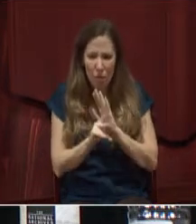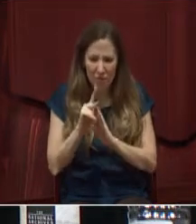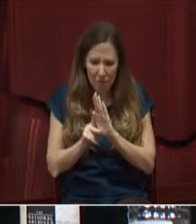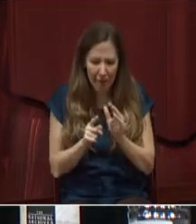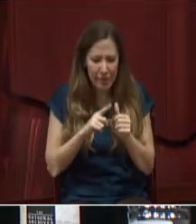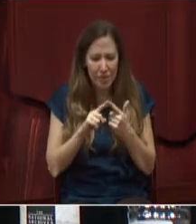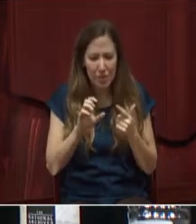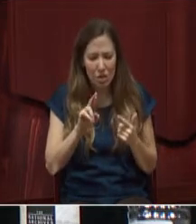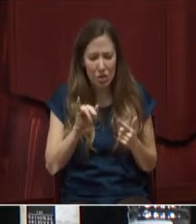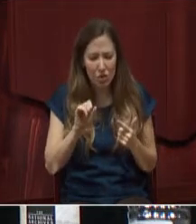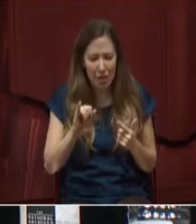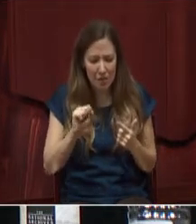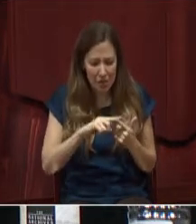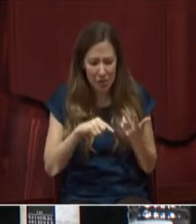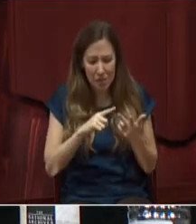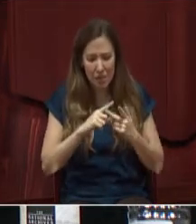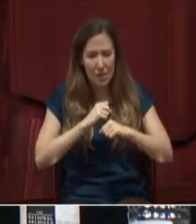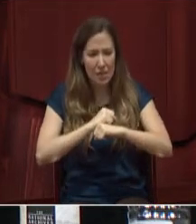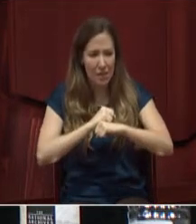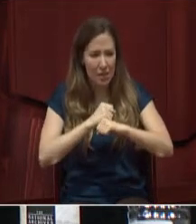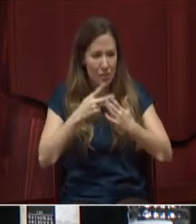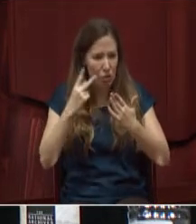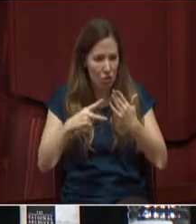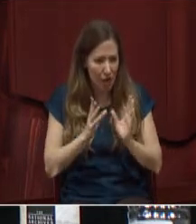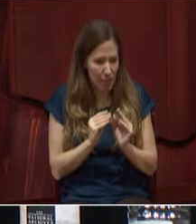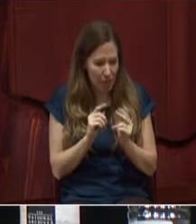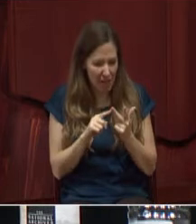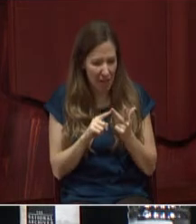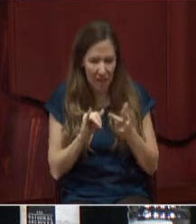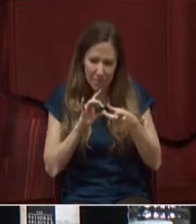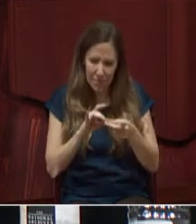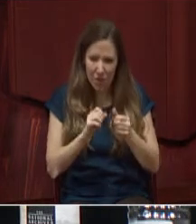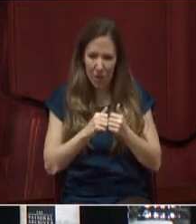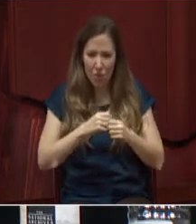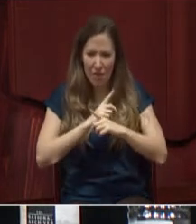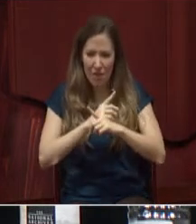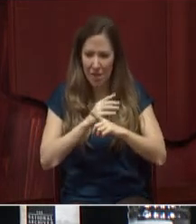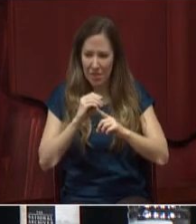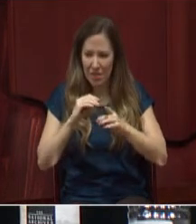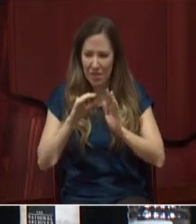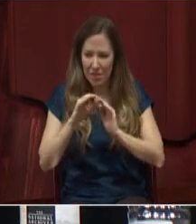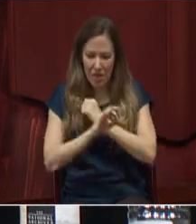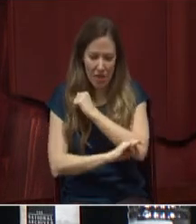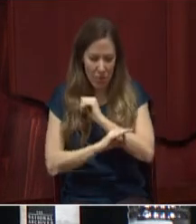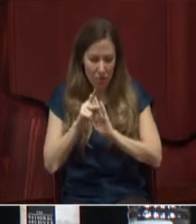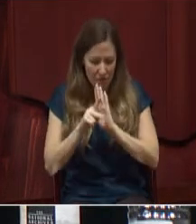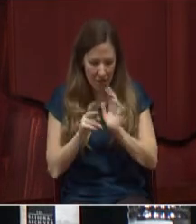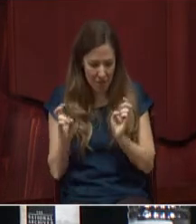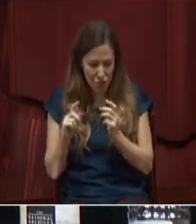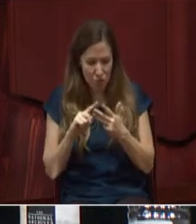arise, a defense program committee, which related defense to foreign policy issues, a